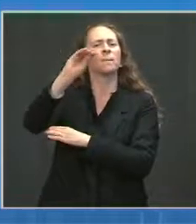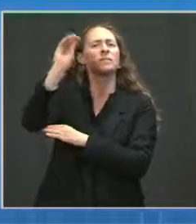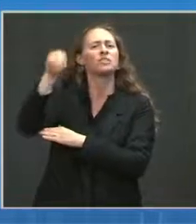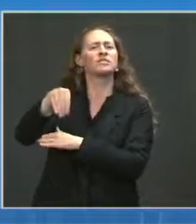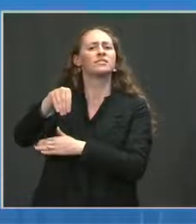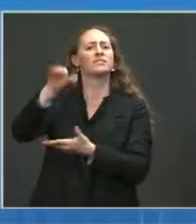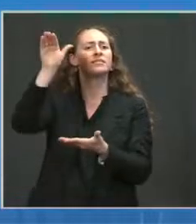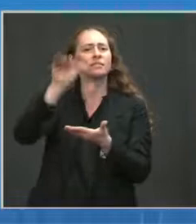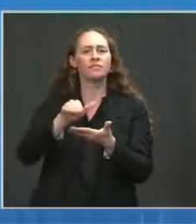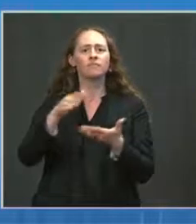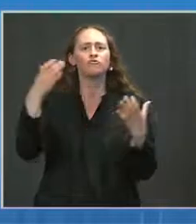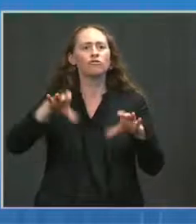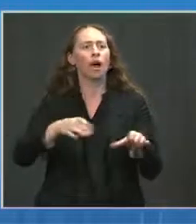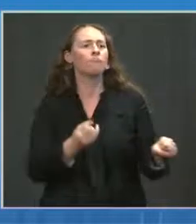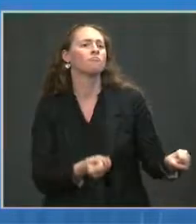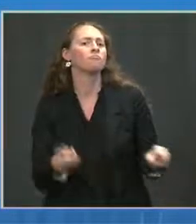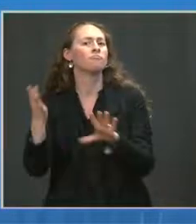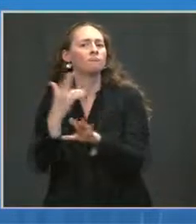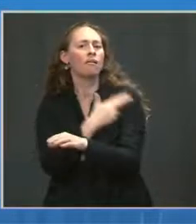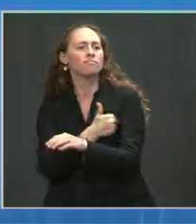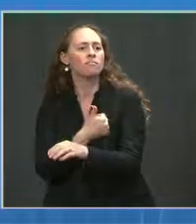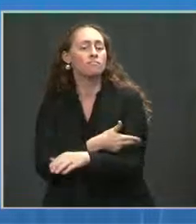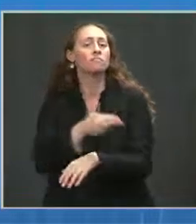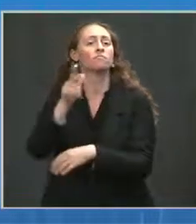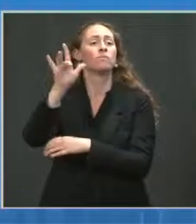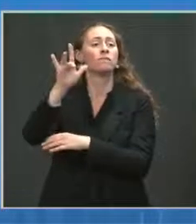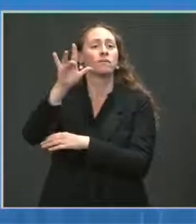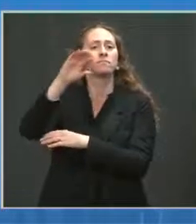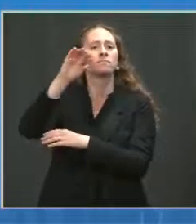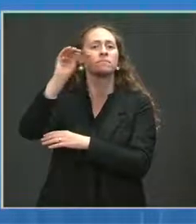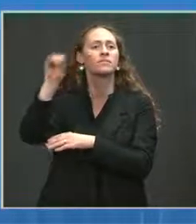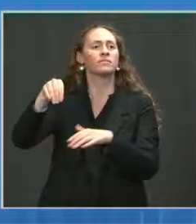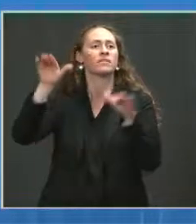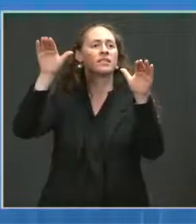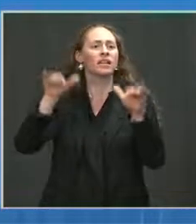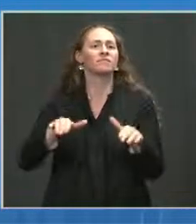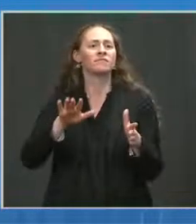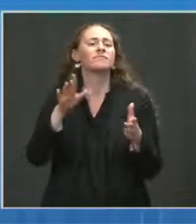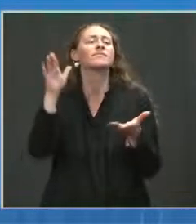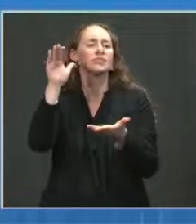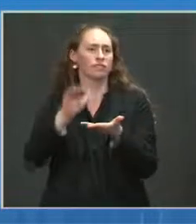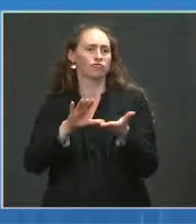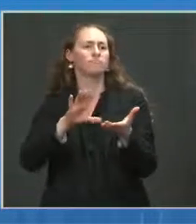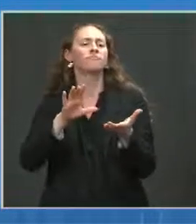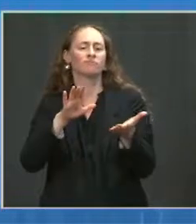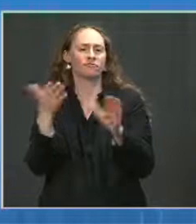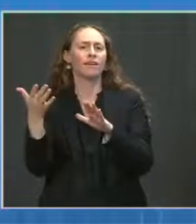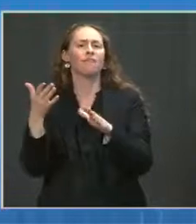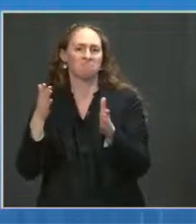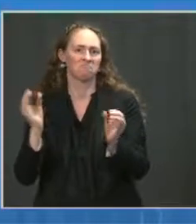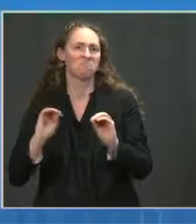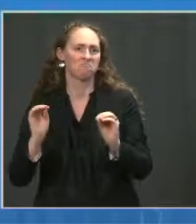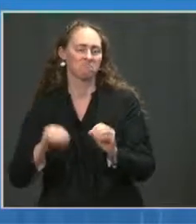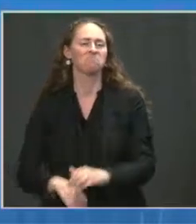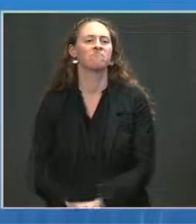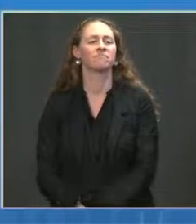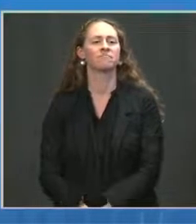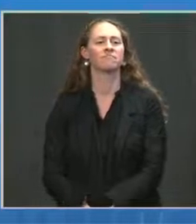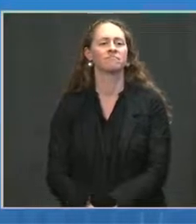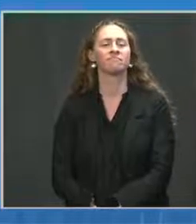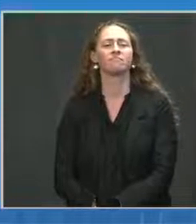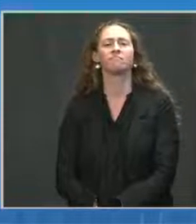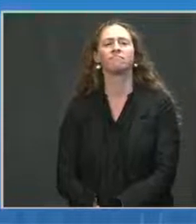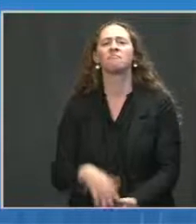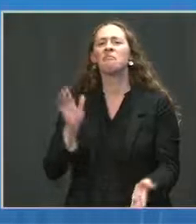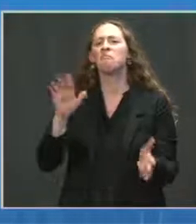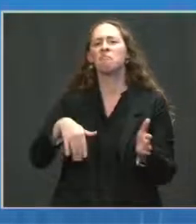reduction. Let's move on now to breakthrough infections. Just a couple of comments. We can pass this slide, go to the next slide,